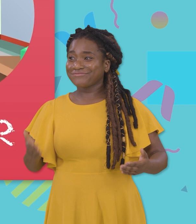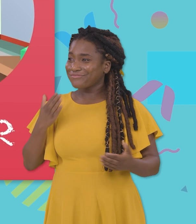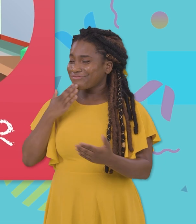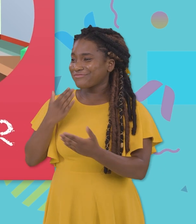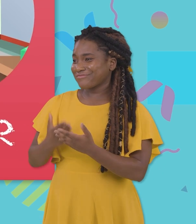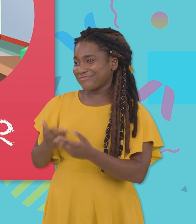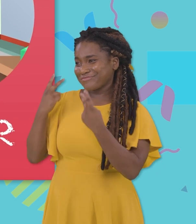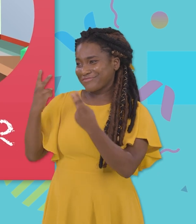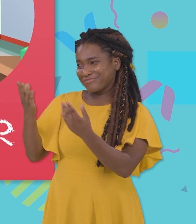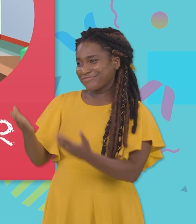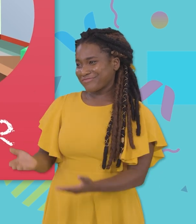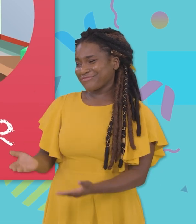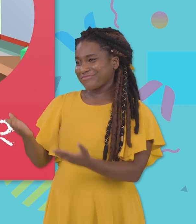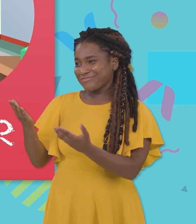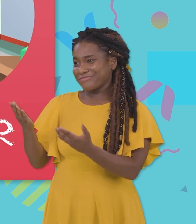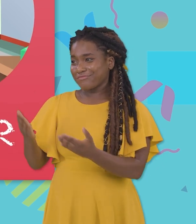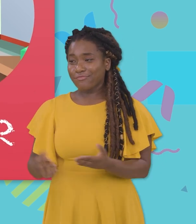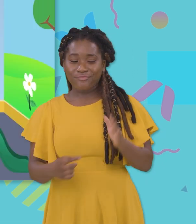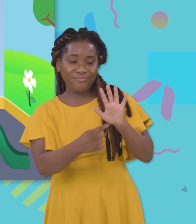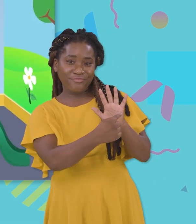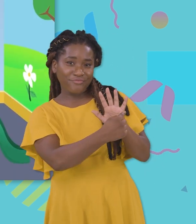Here I am, how do you do?